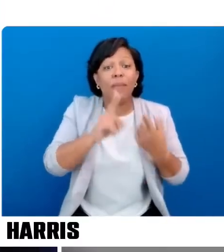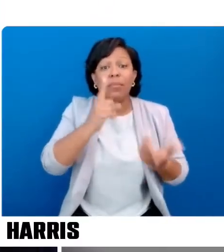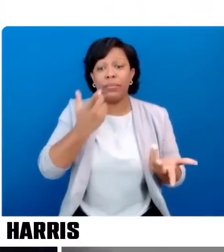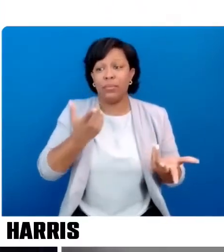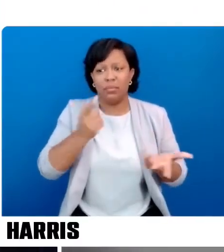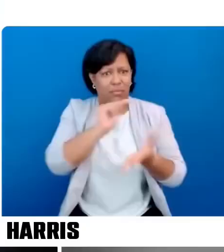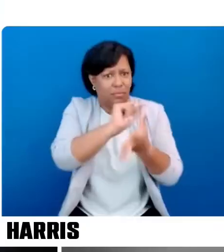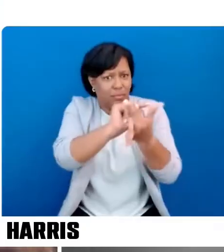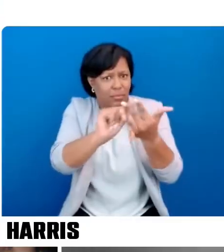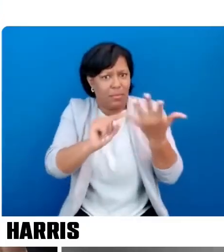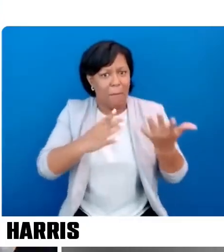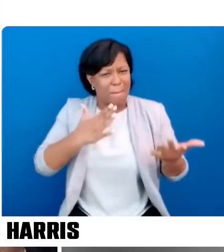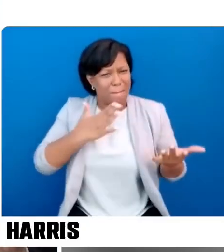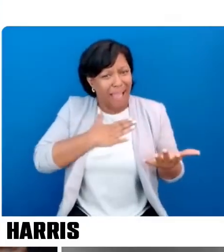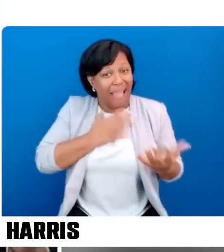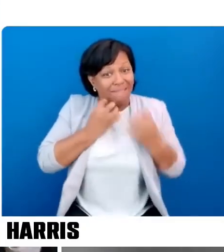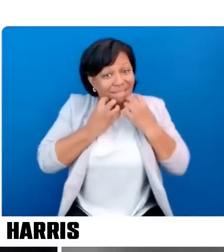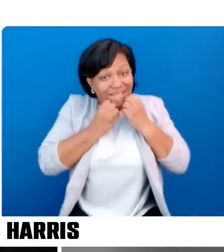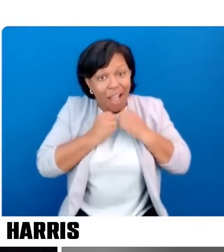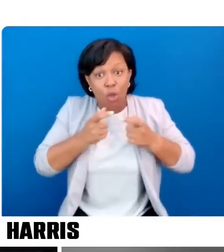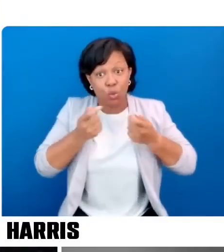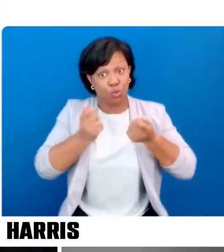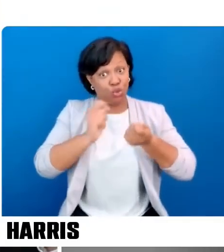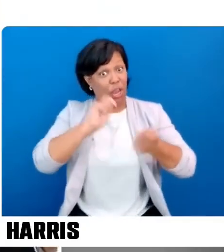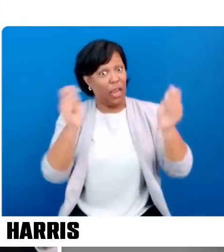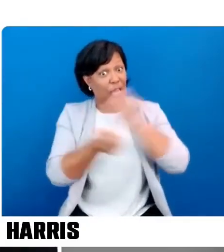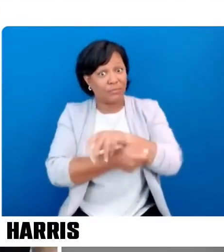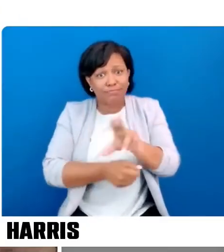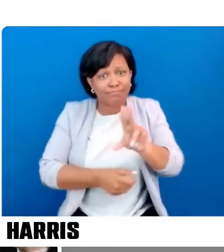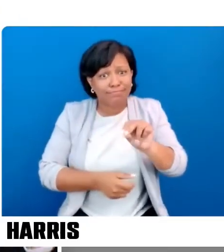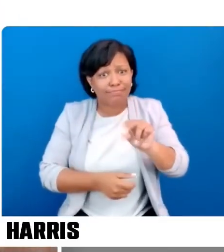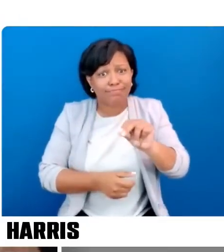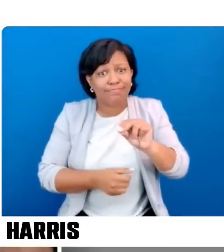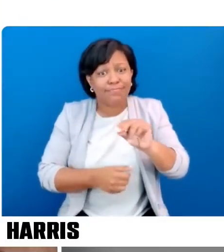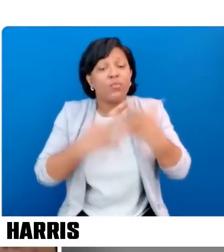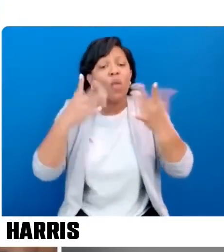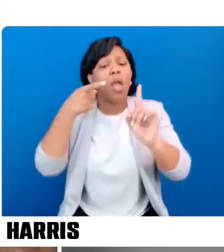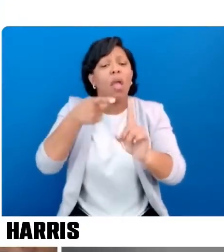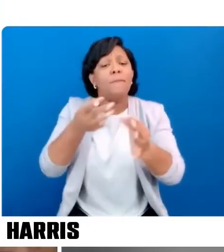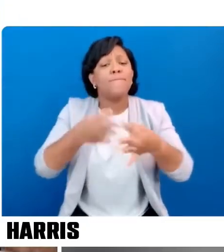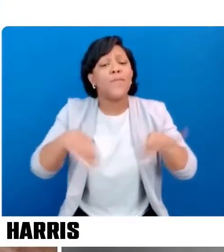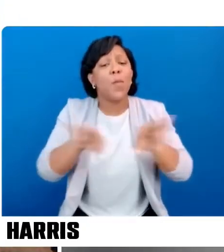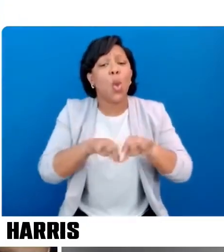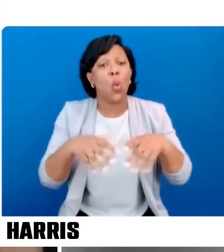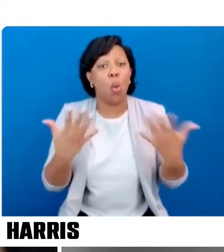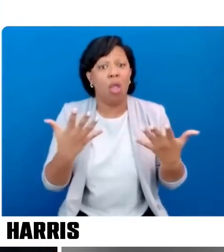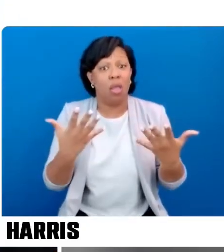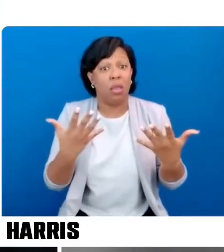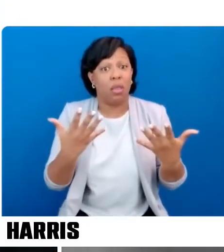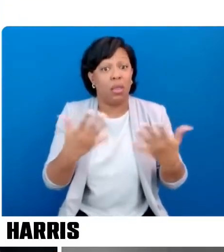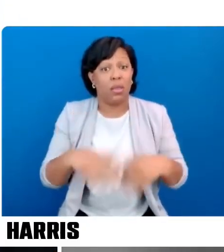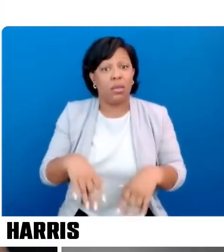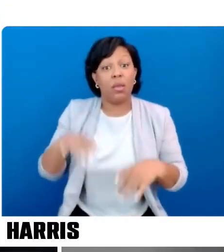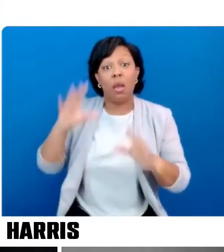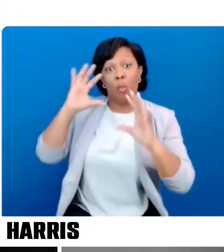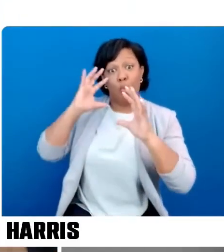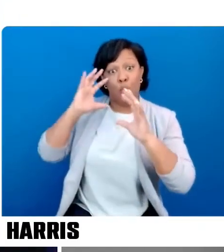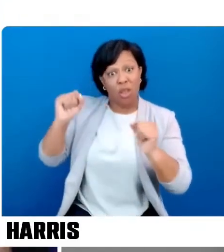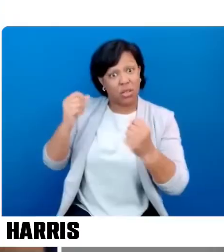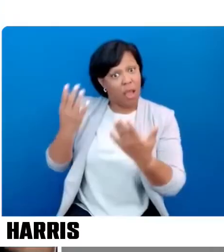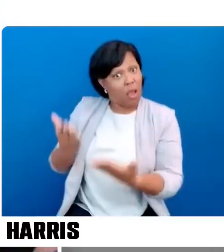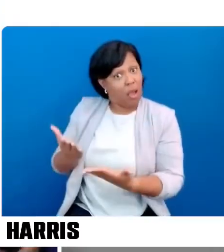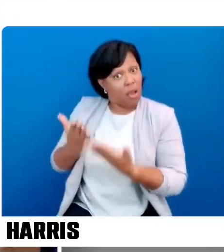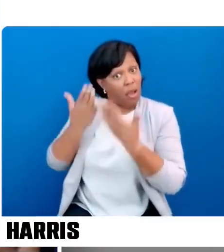not changed. And what is important is that there is a president who actually brings values and a perspective that is